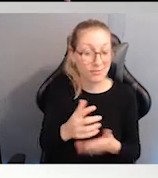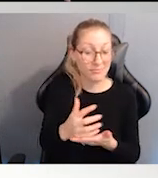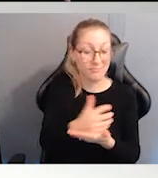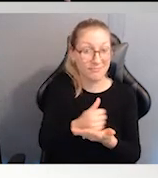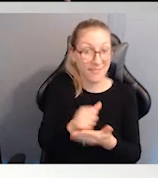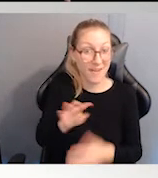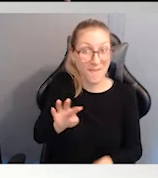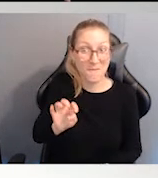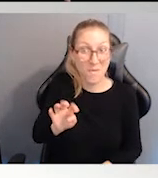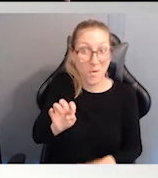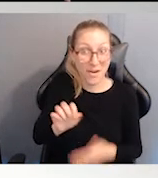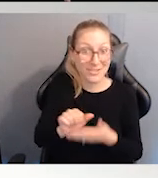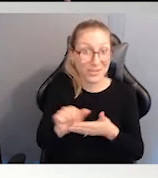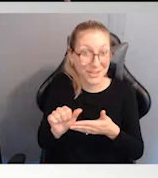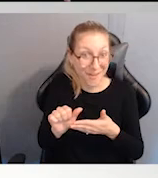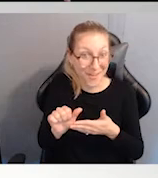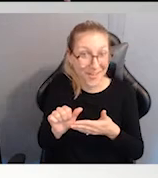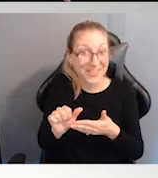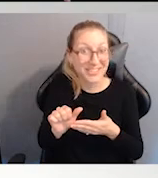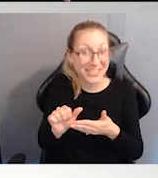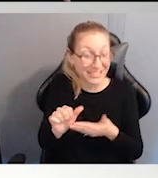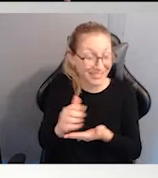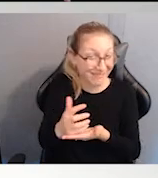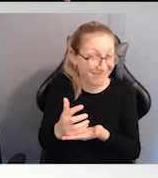$400 for our group